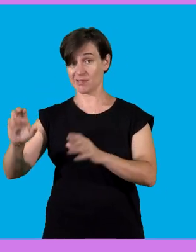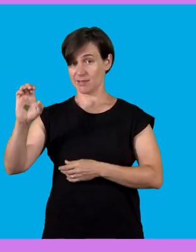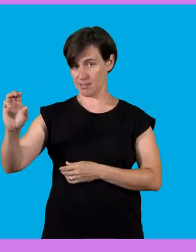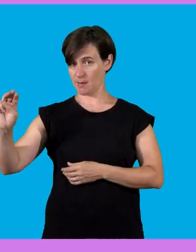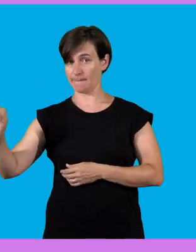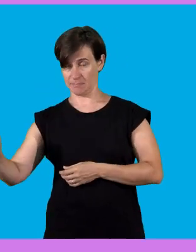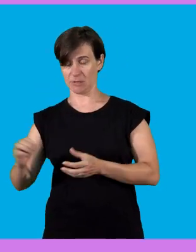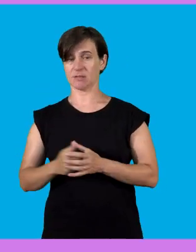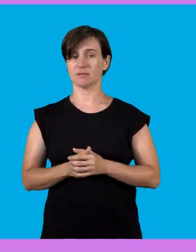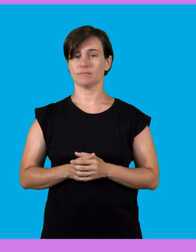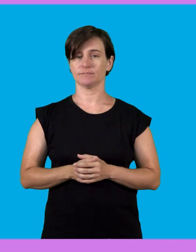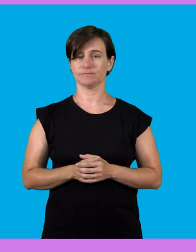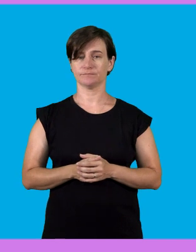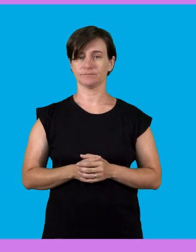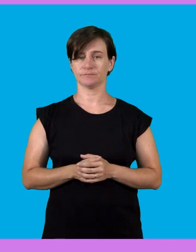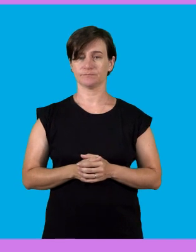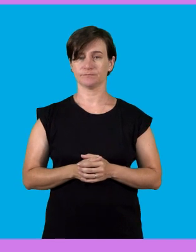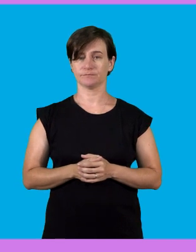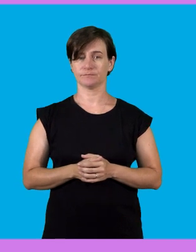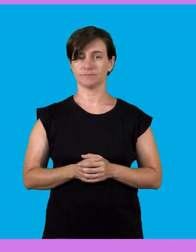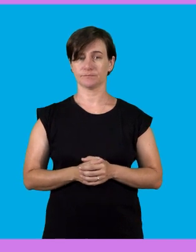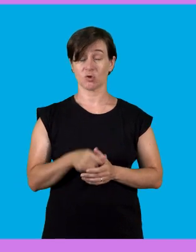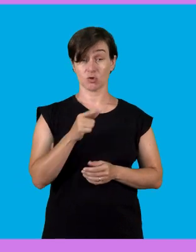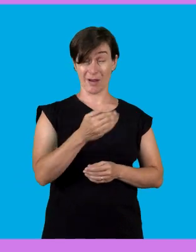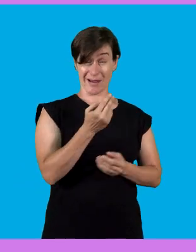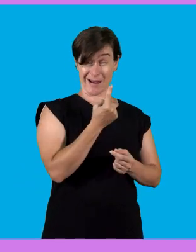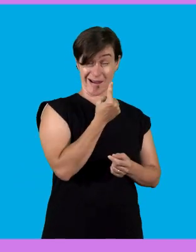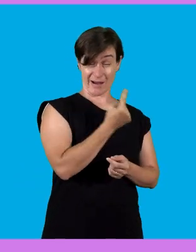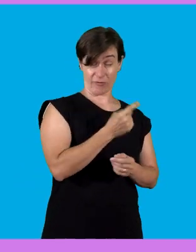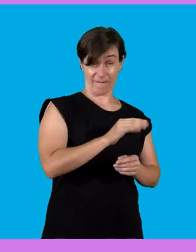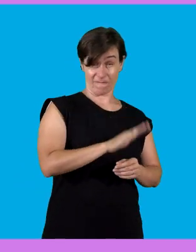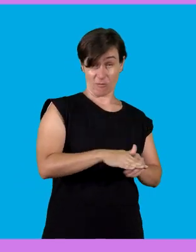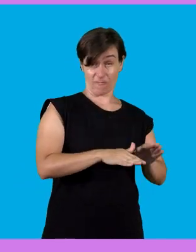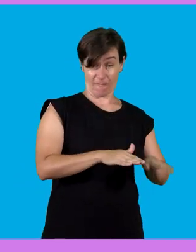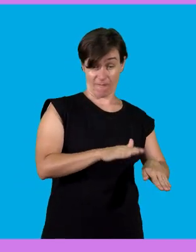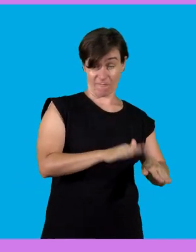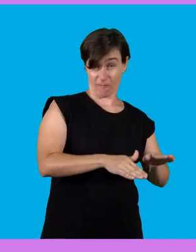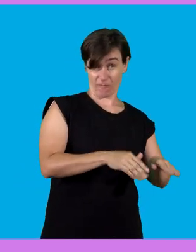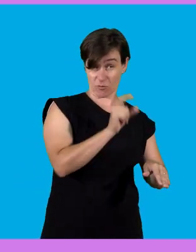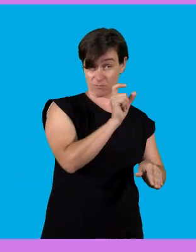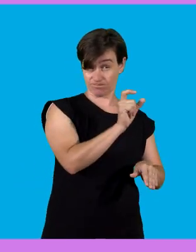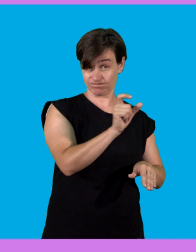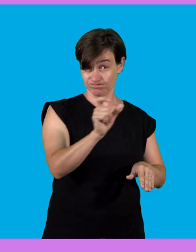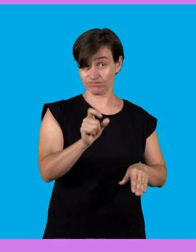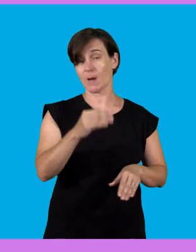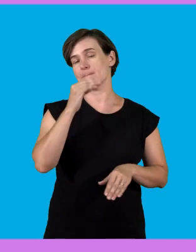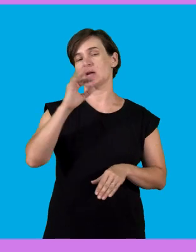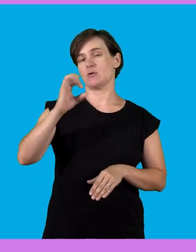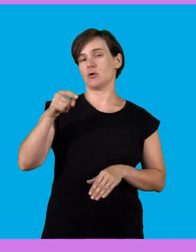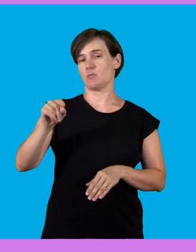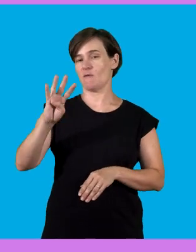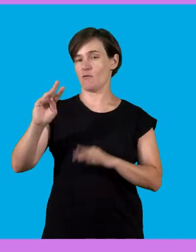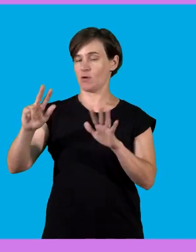30.48 centimeters. So for every foot, there is 30.48